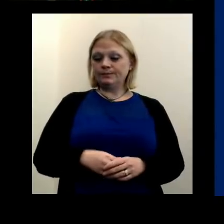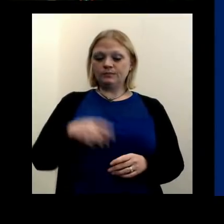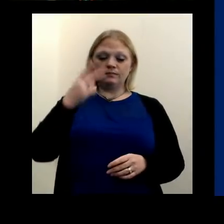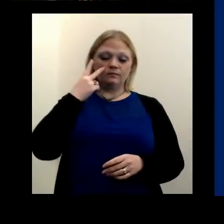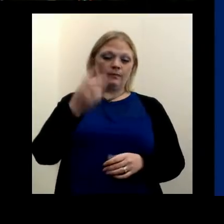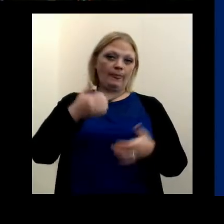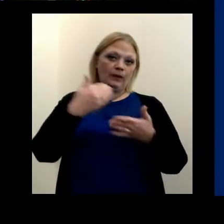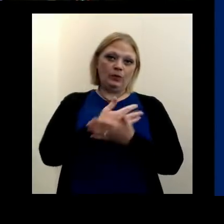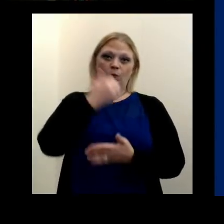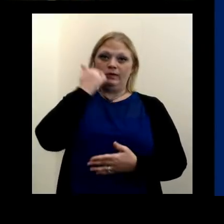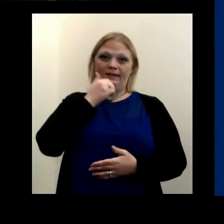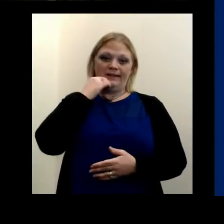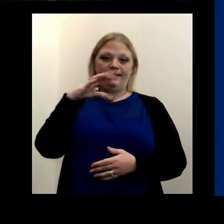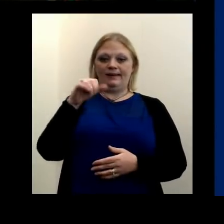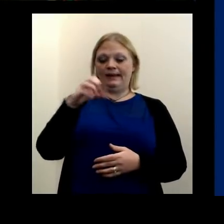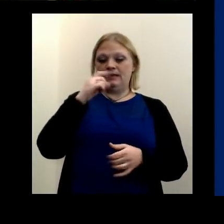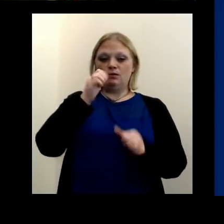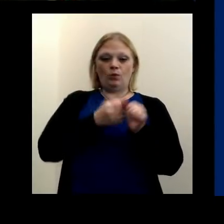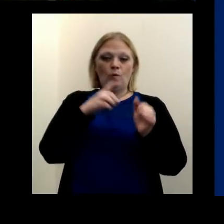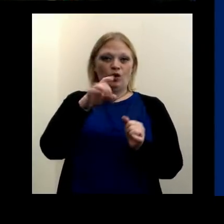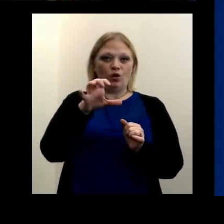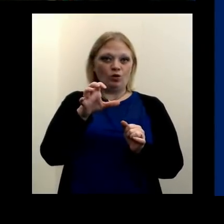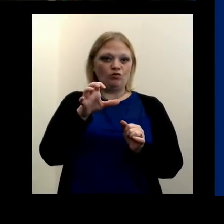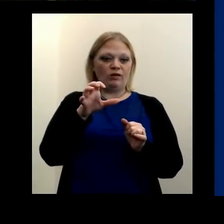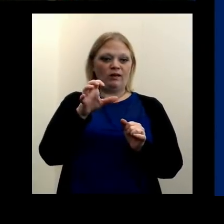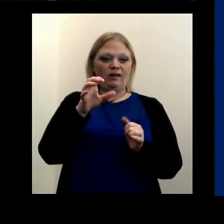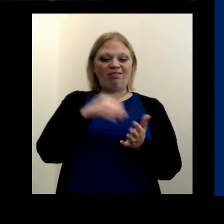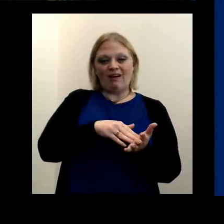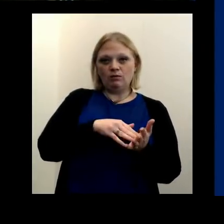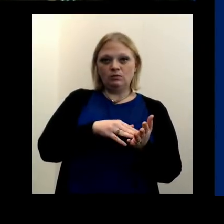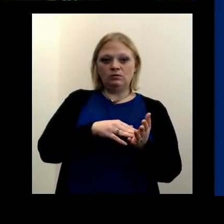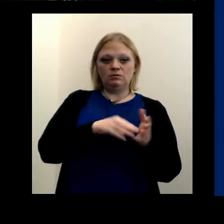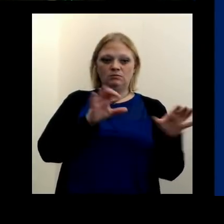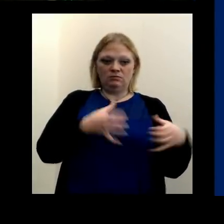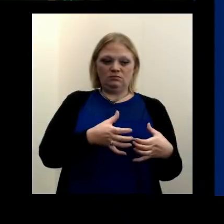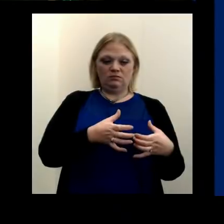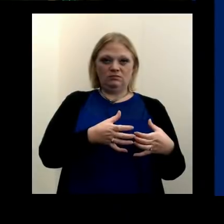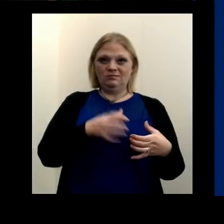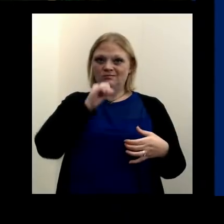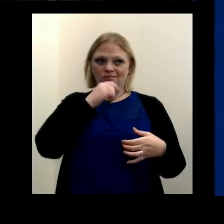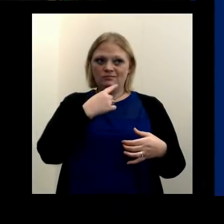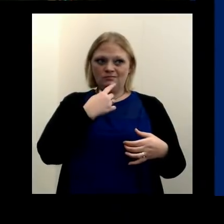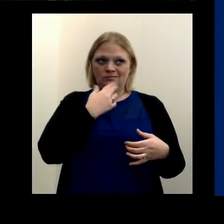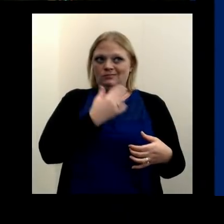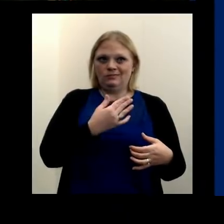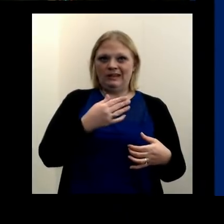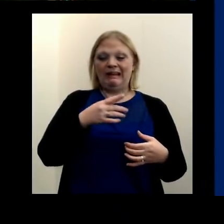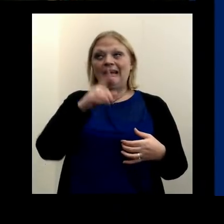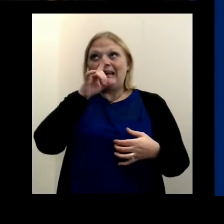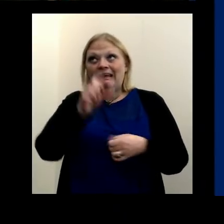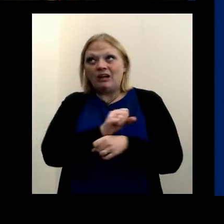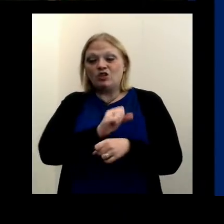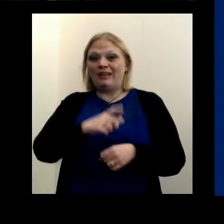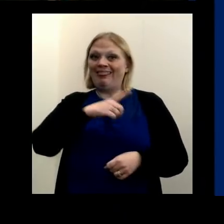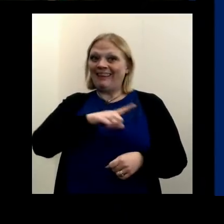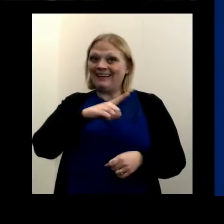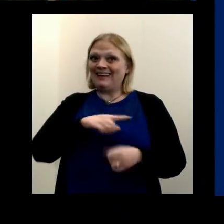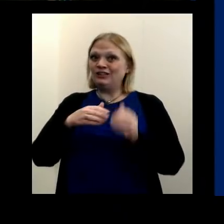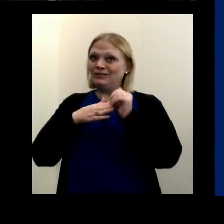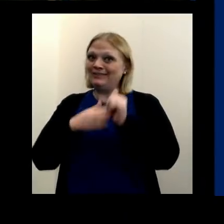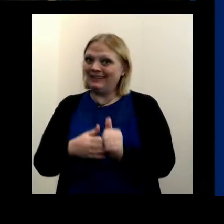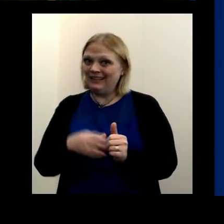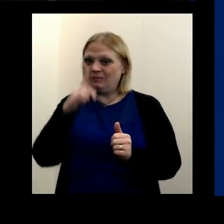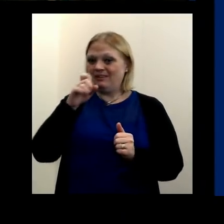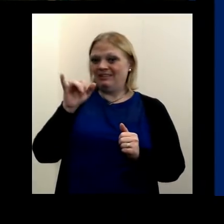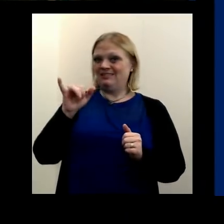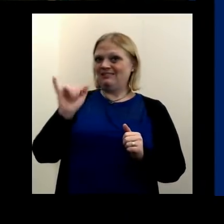cases per 100,000 population. This is not good. Actually, Lancaster is leading in that category, which means it's the worst